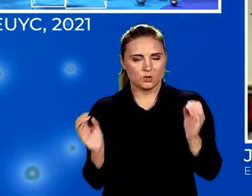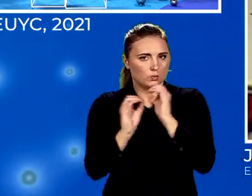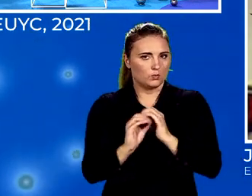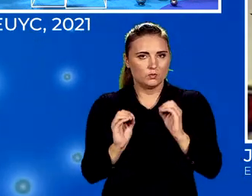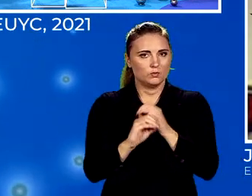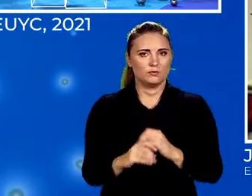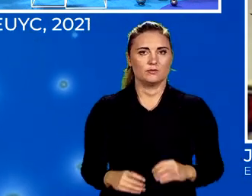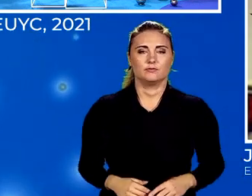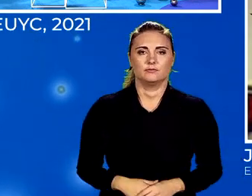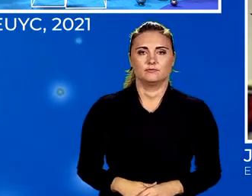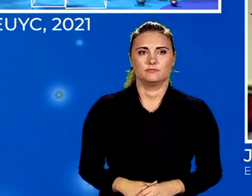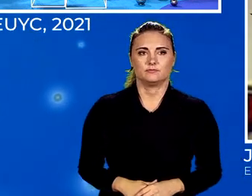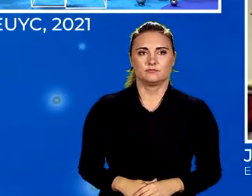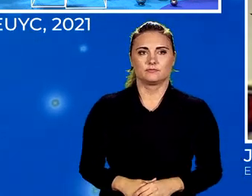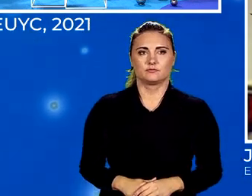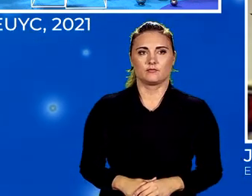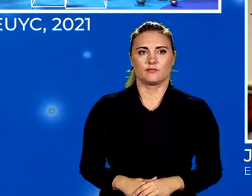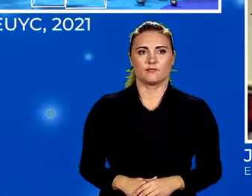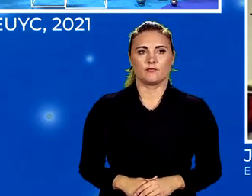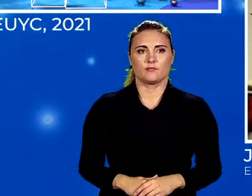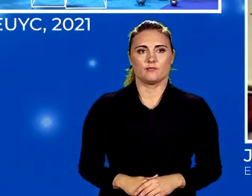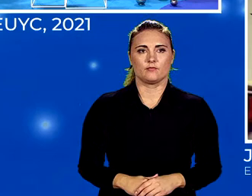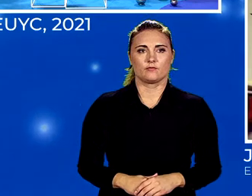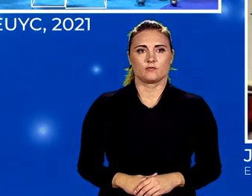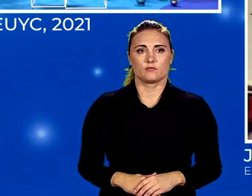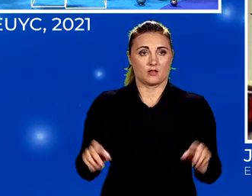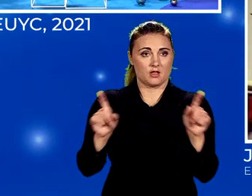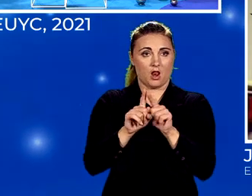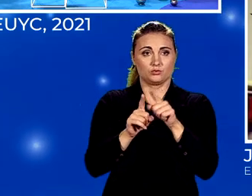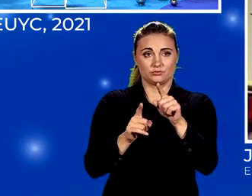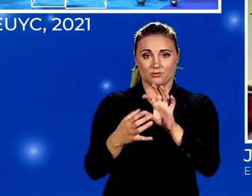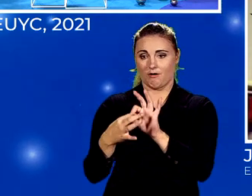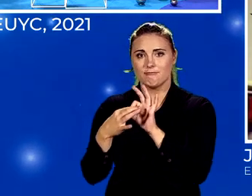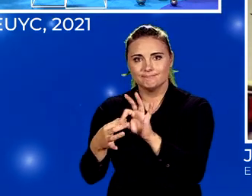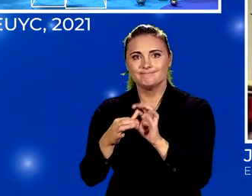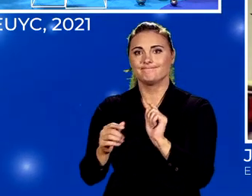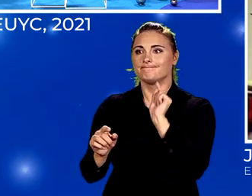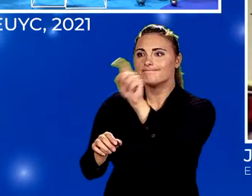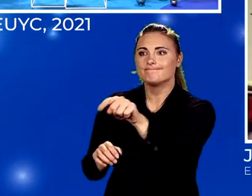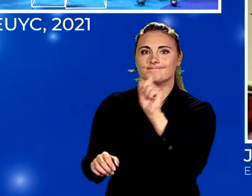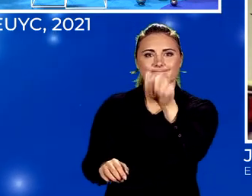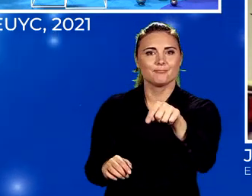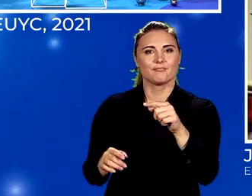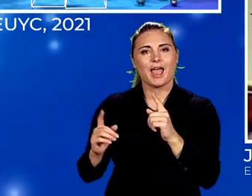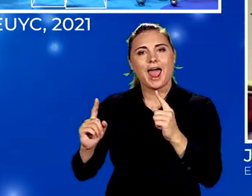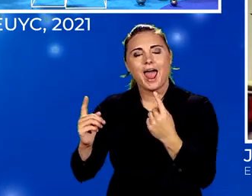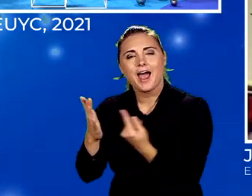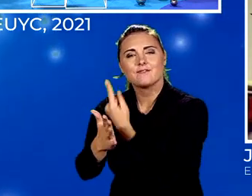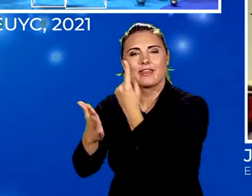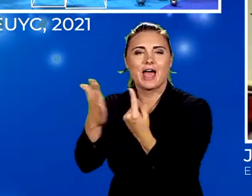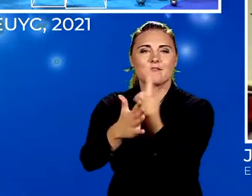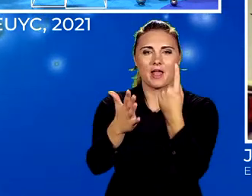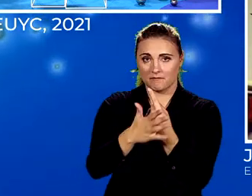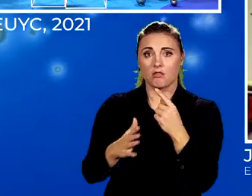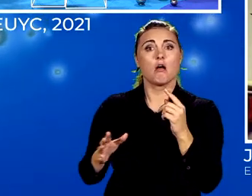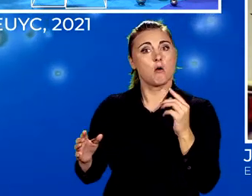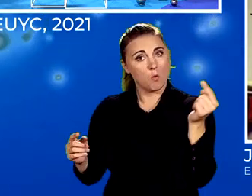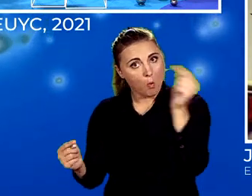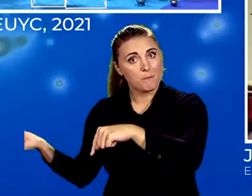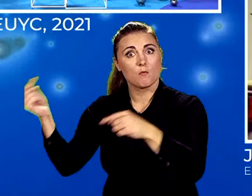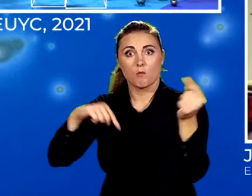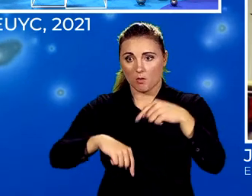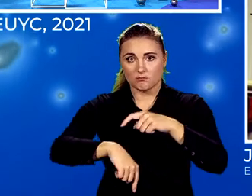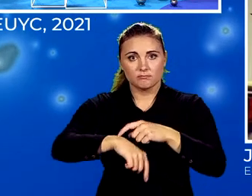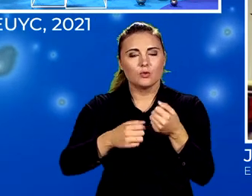other member participatory events that the EU is doing that are honestly of more high quality than this